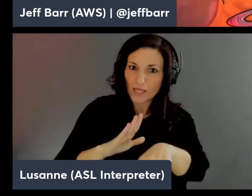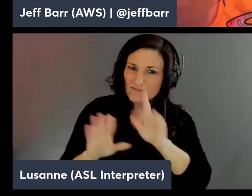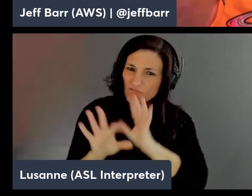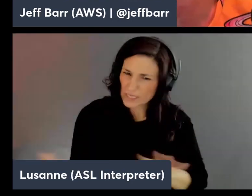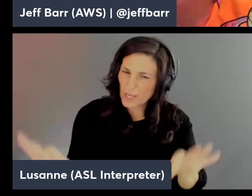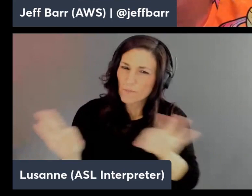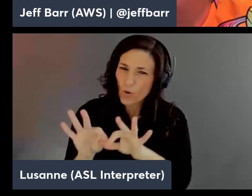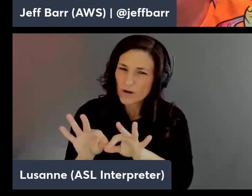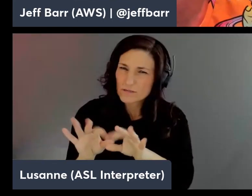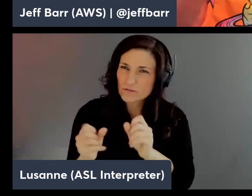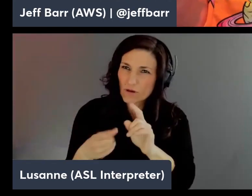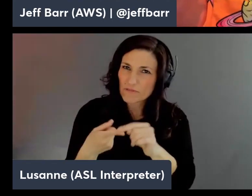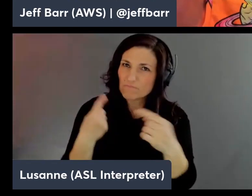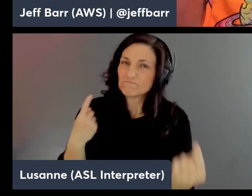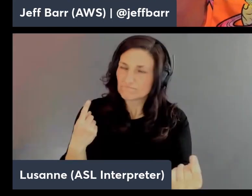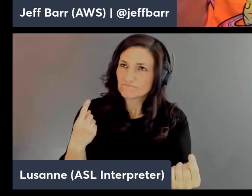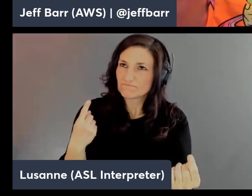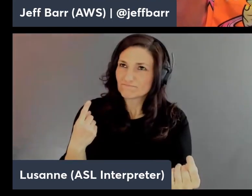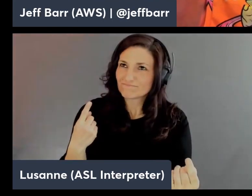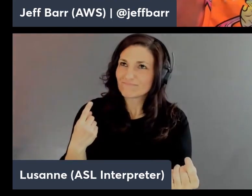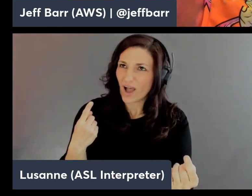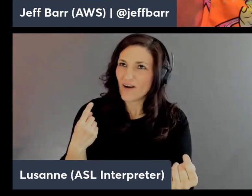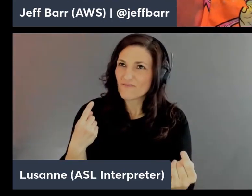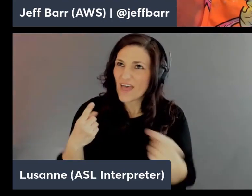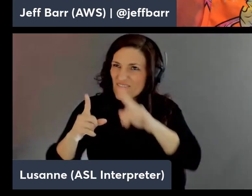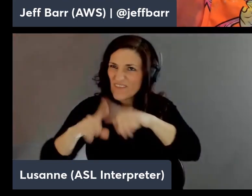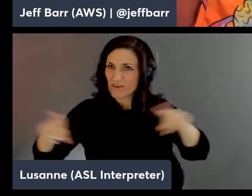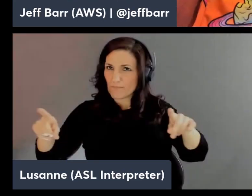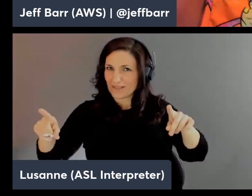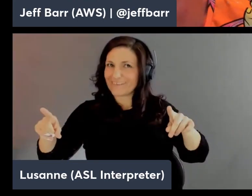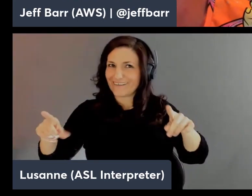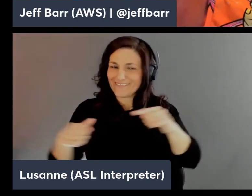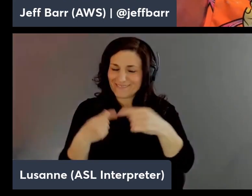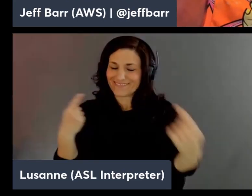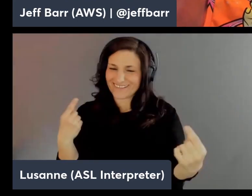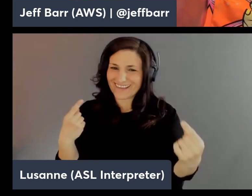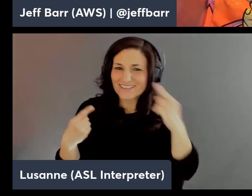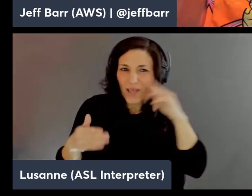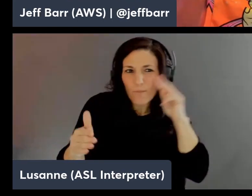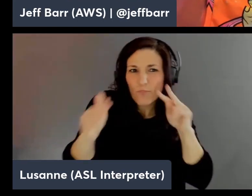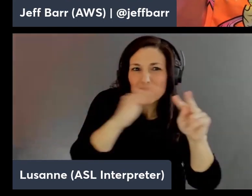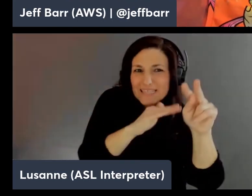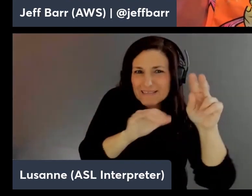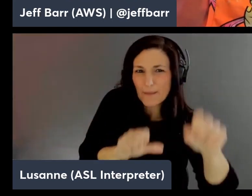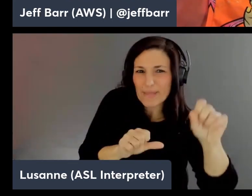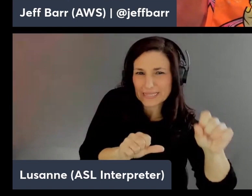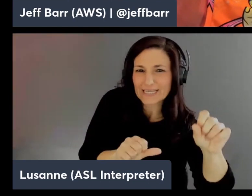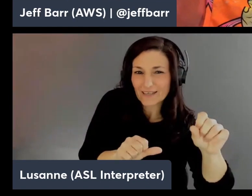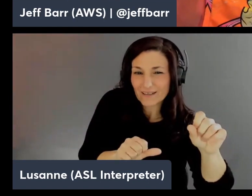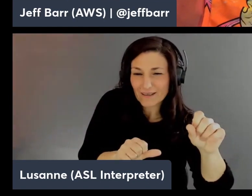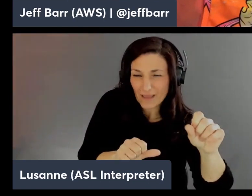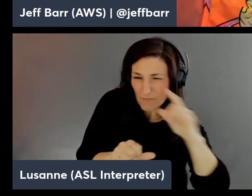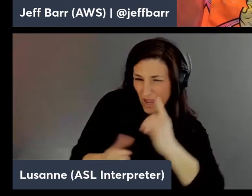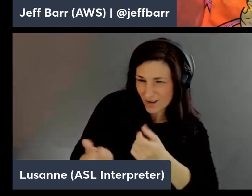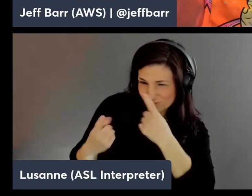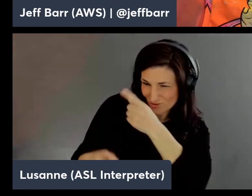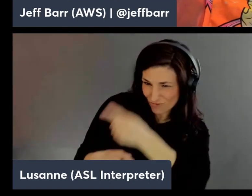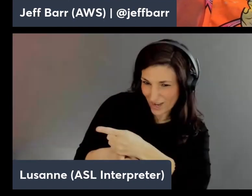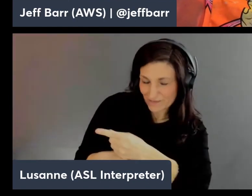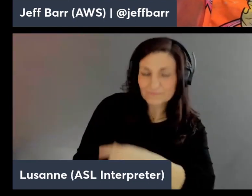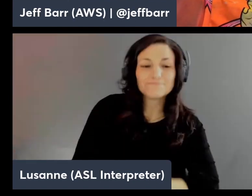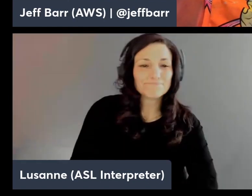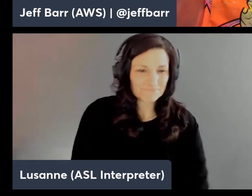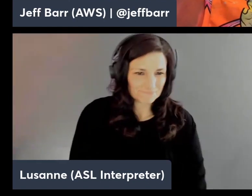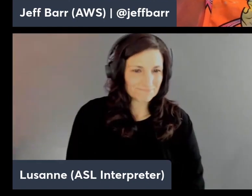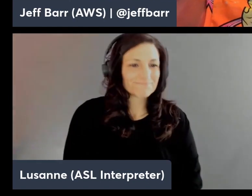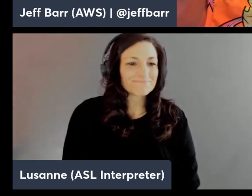inverse of variability is probably predictability. So am I hearing the right things there? Yes. So this was an interesting experience